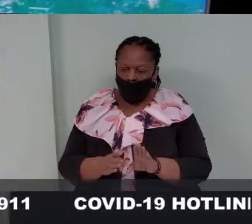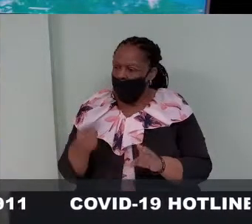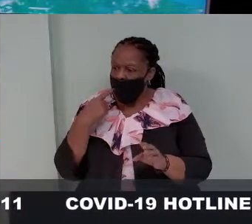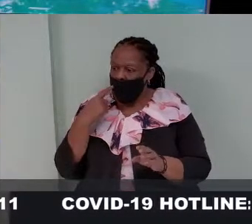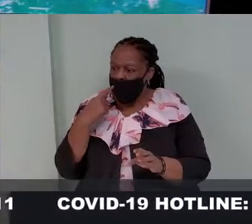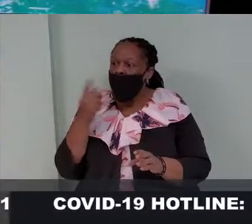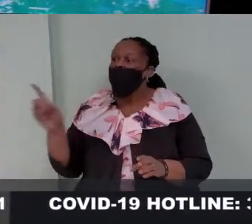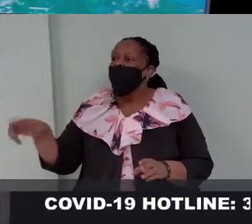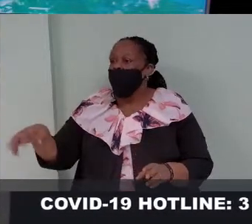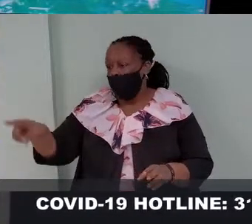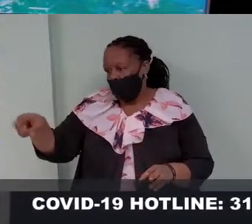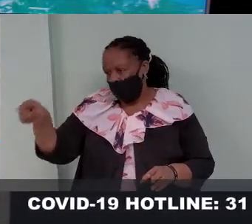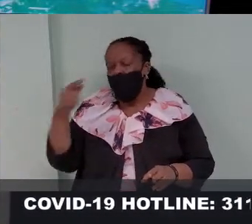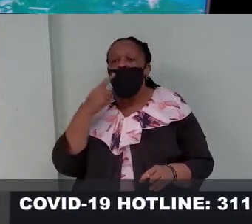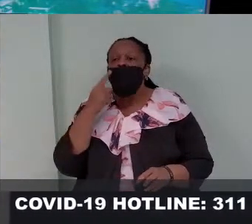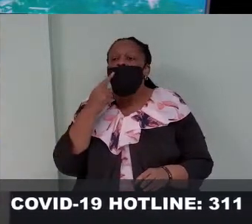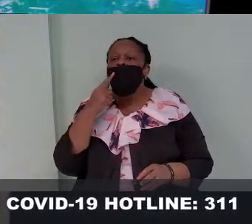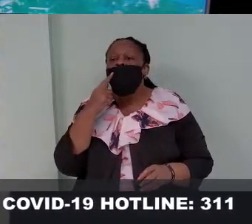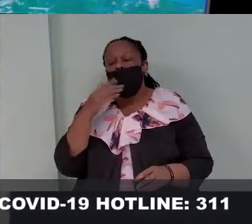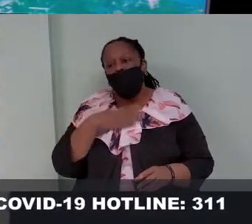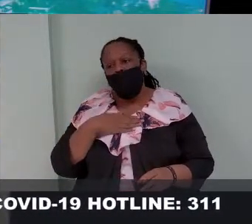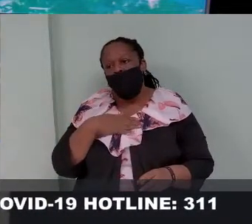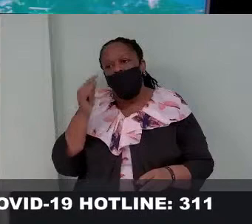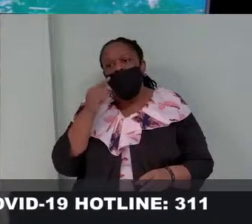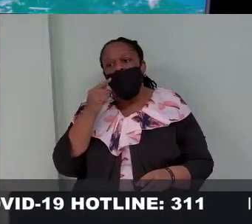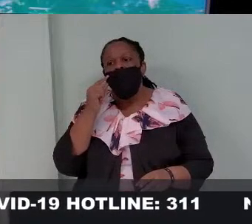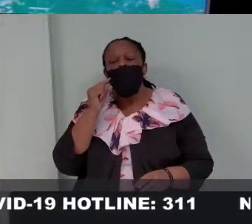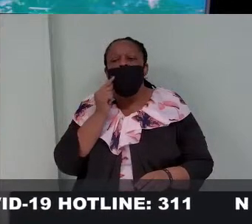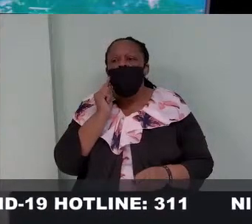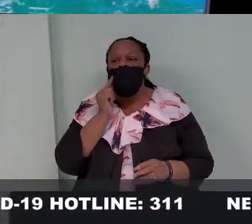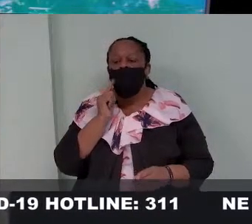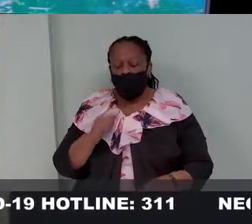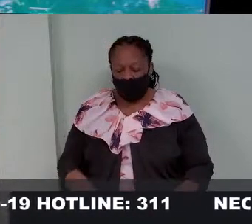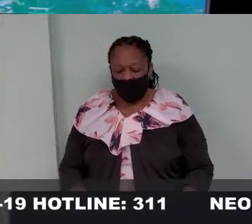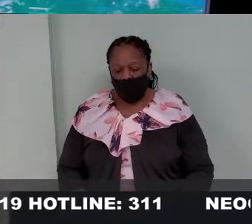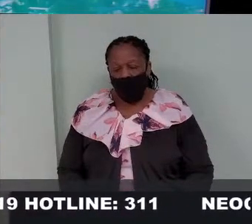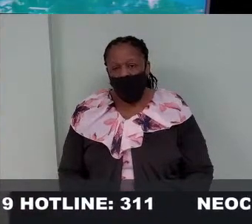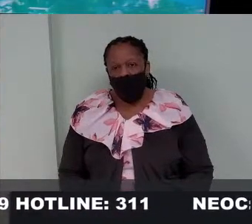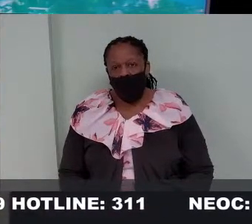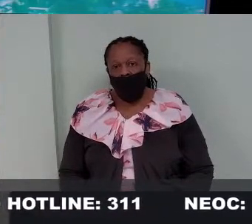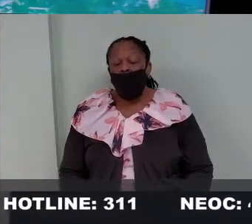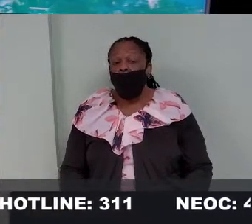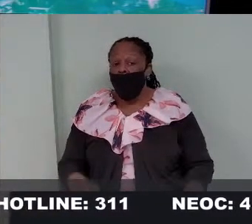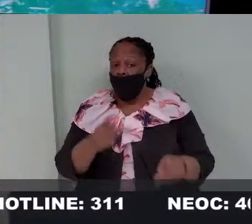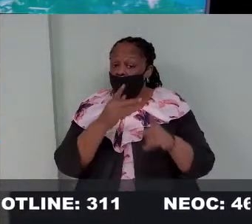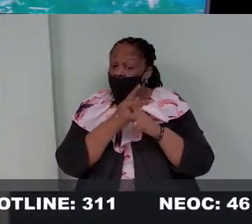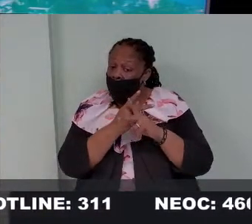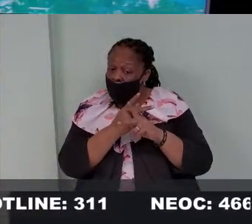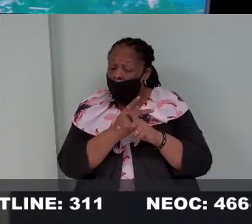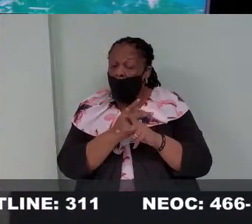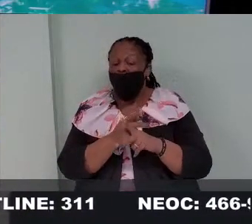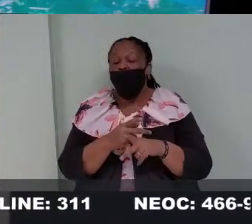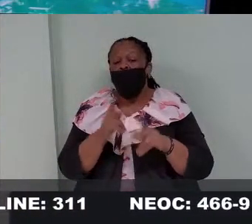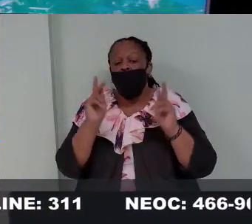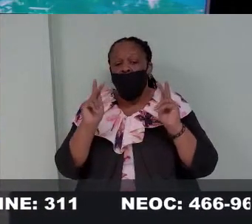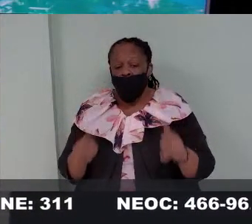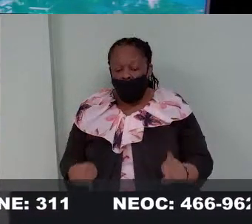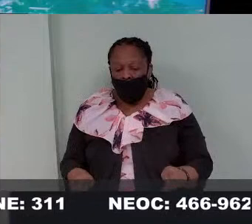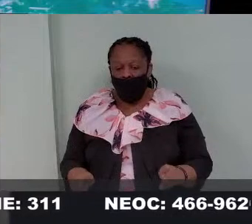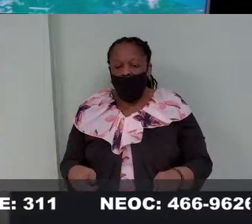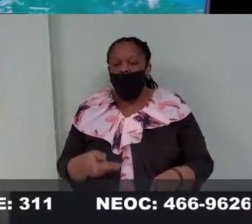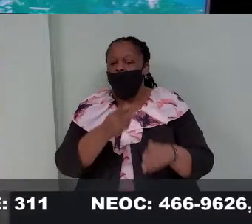services. Also, safeguard your staff and safeguard your customers. And by extension, you're safeguarding the